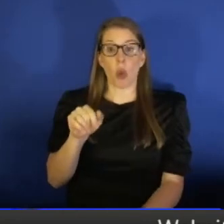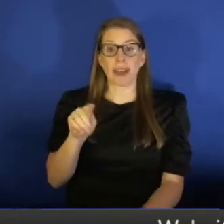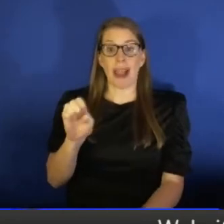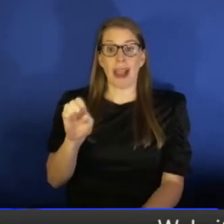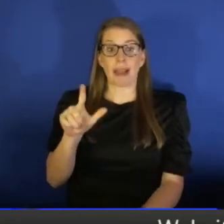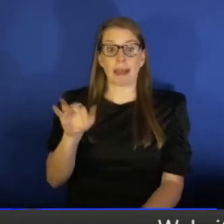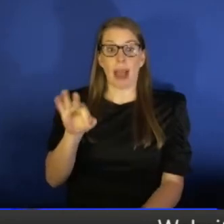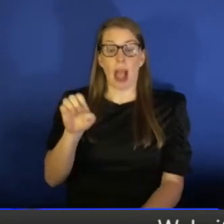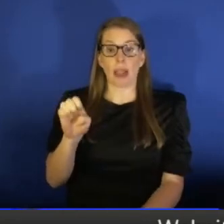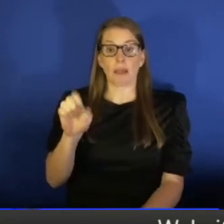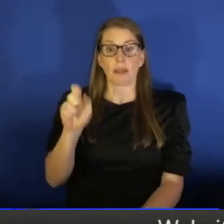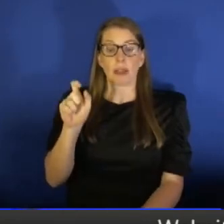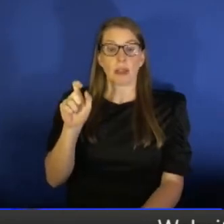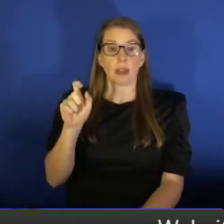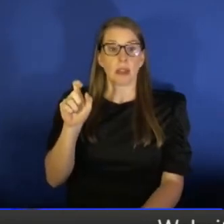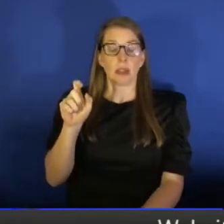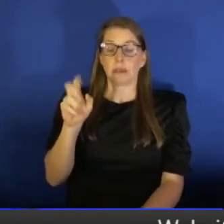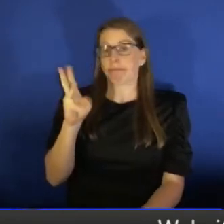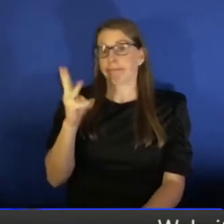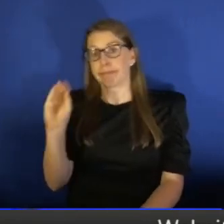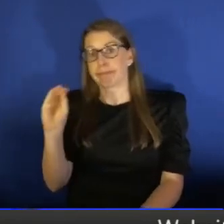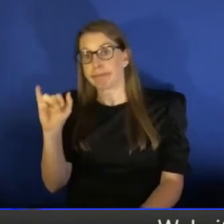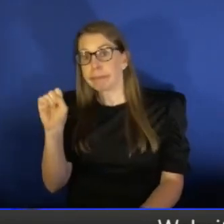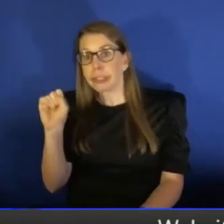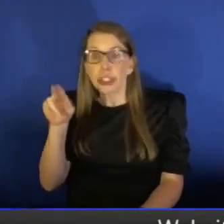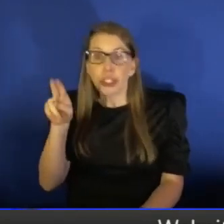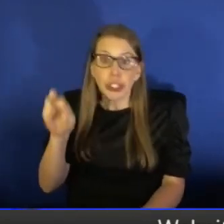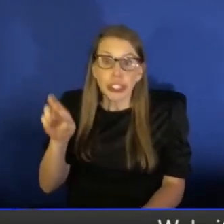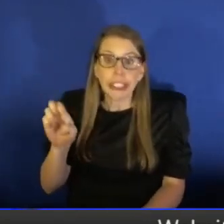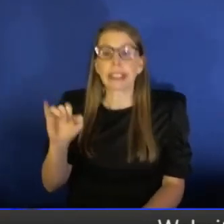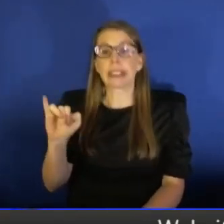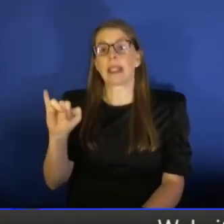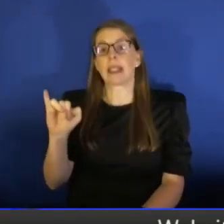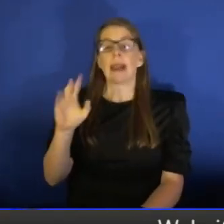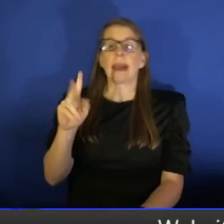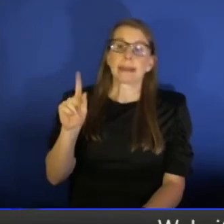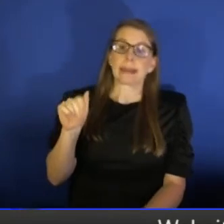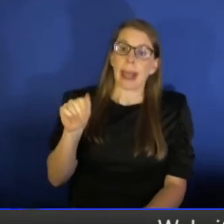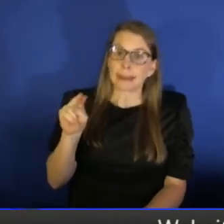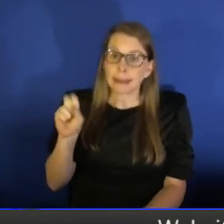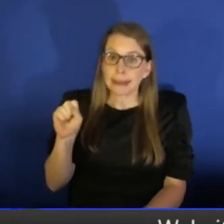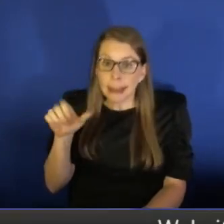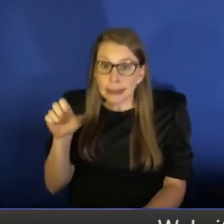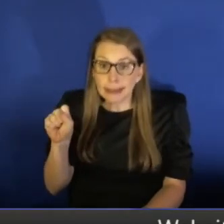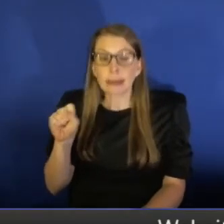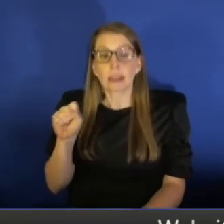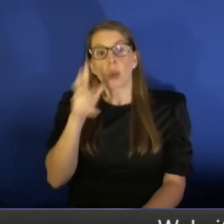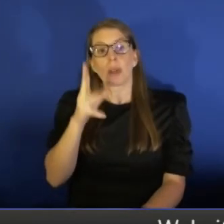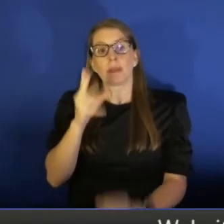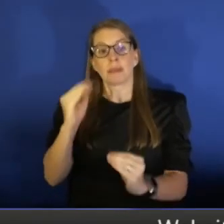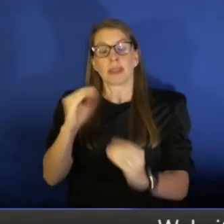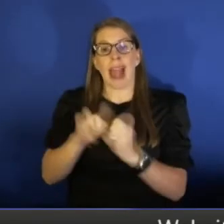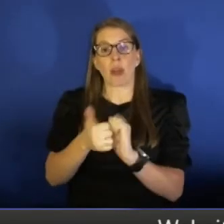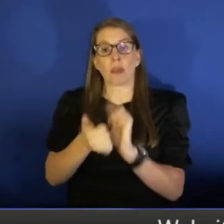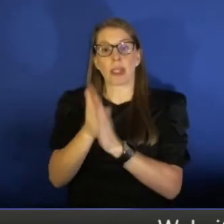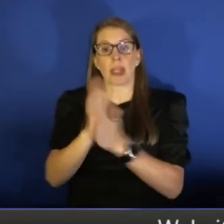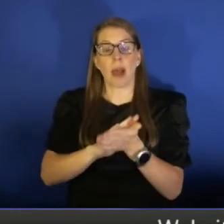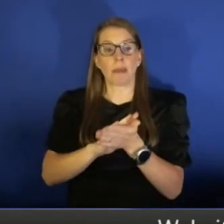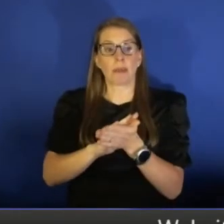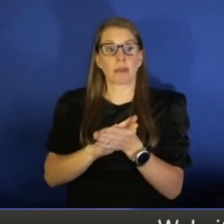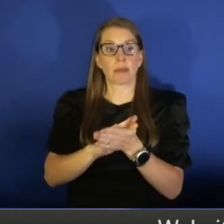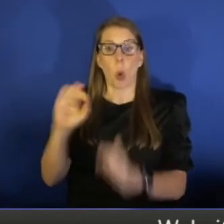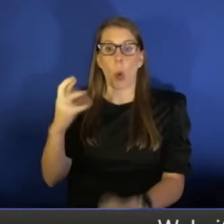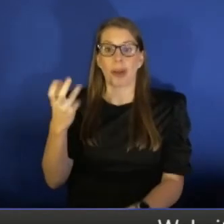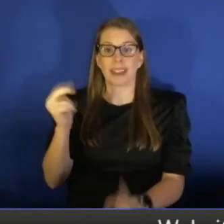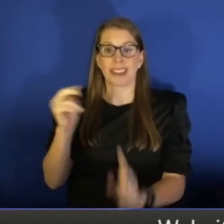state you live in. Donate Life Missouri, Donate Life Kansas, and it will tell you right there how to register to be an organ donor. Thank you for all the work you do. So glad to have you. Thank